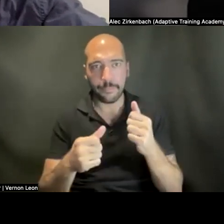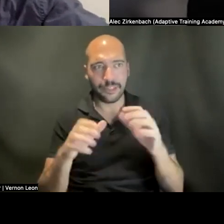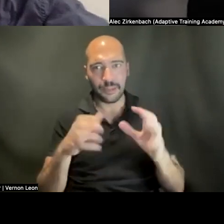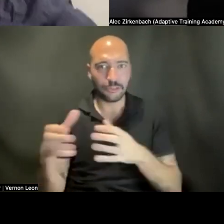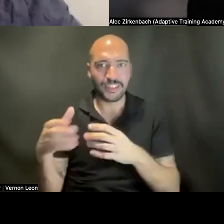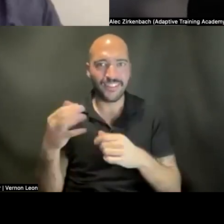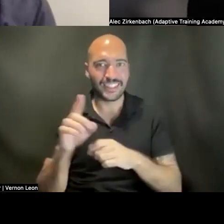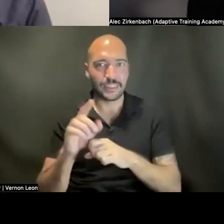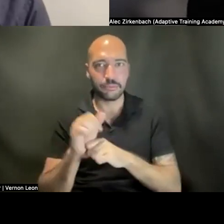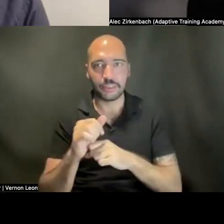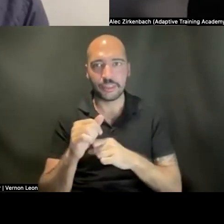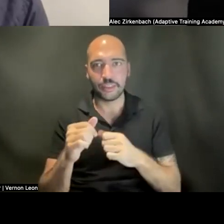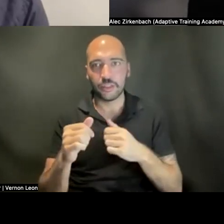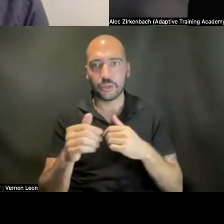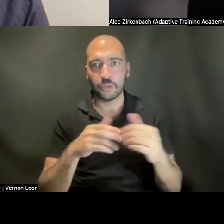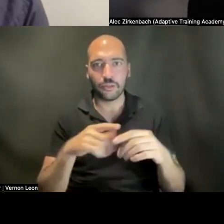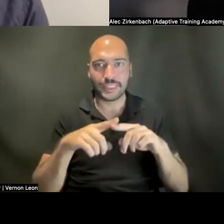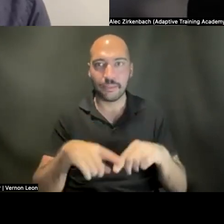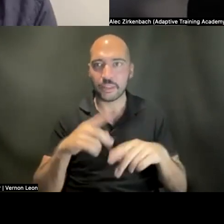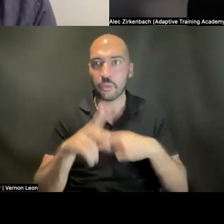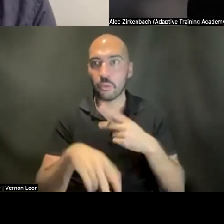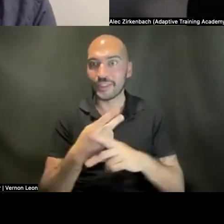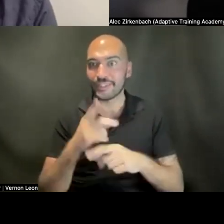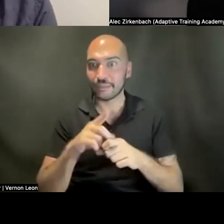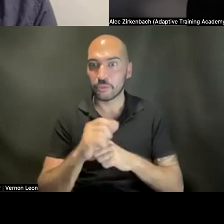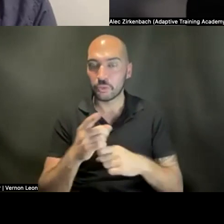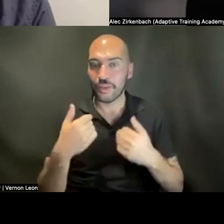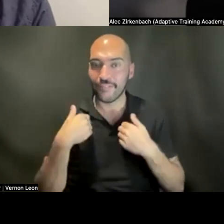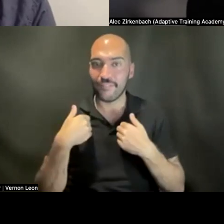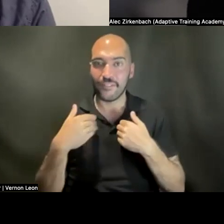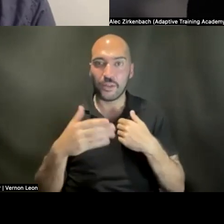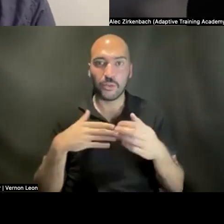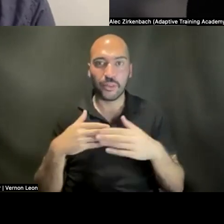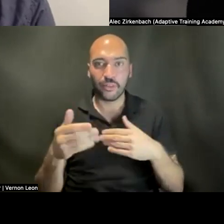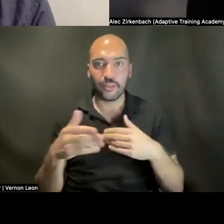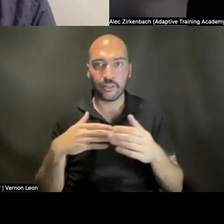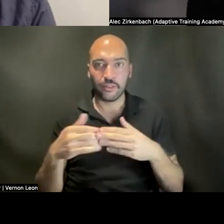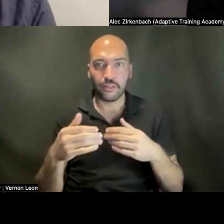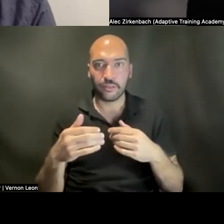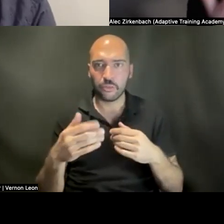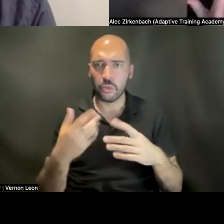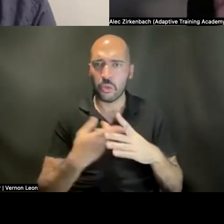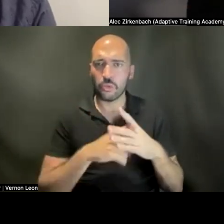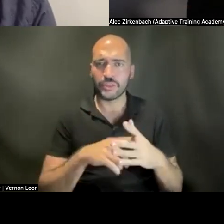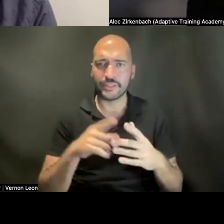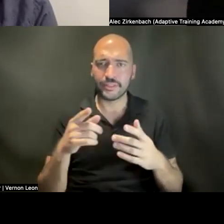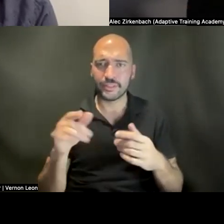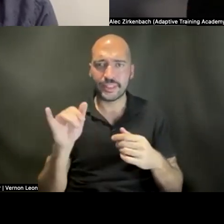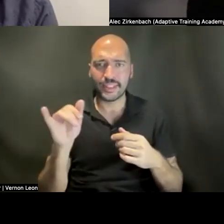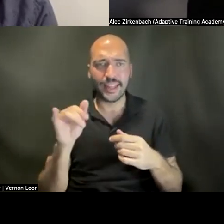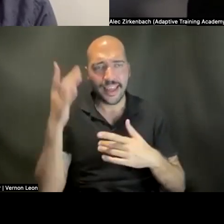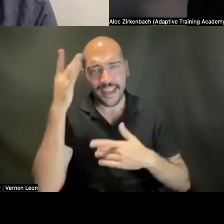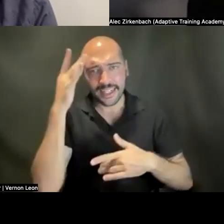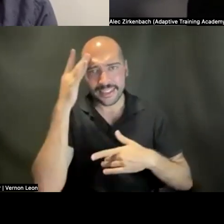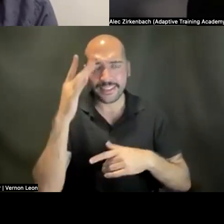where whether kind of depends on what type of disability you have, whether it was the origin like an illness,